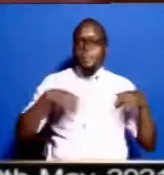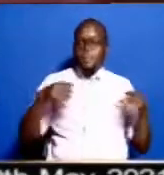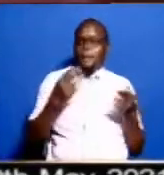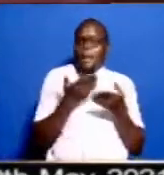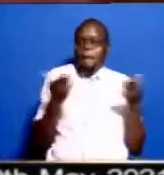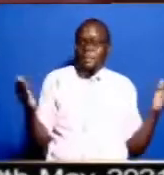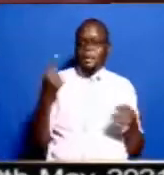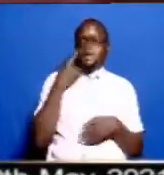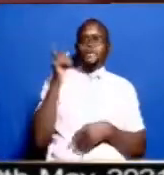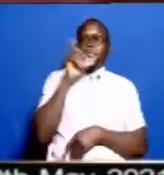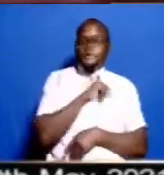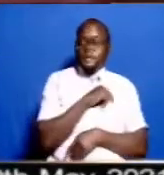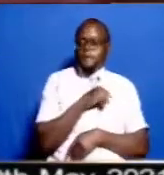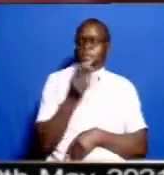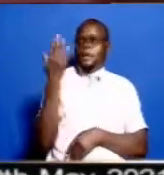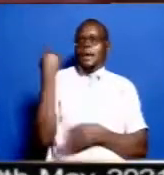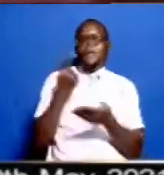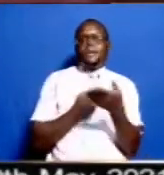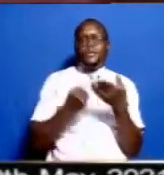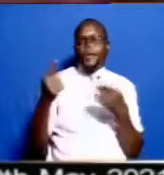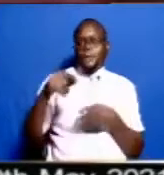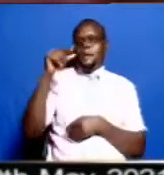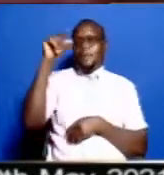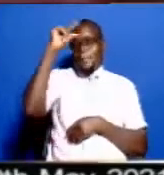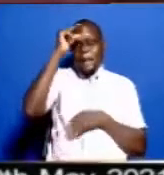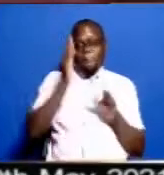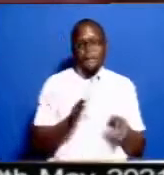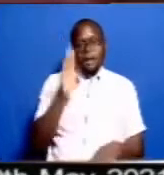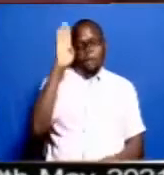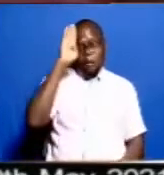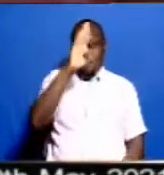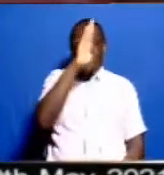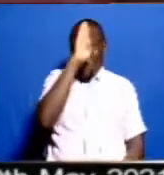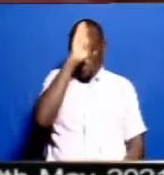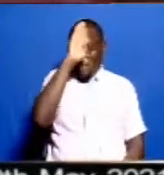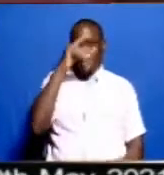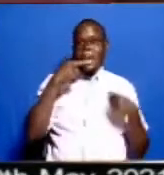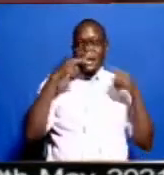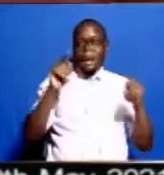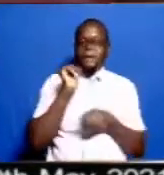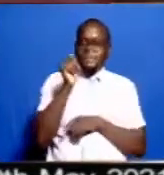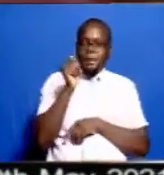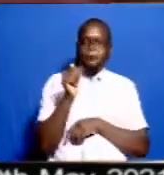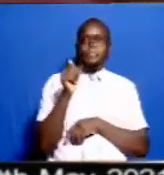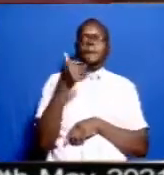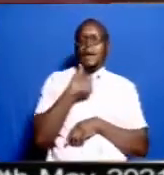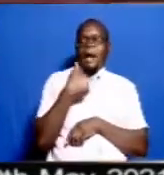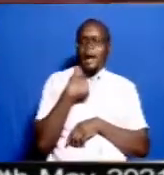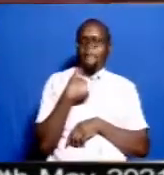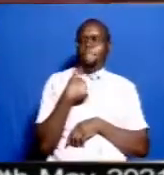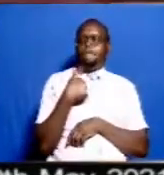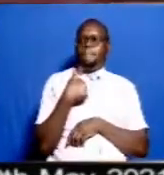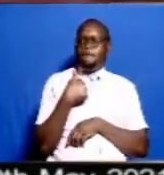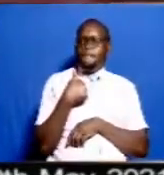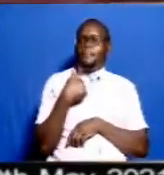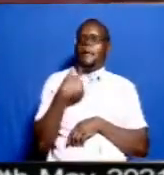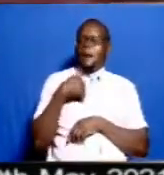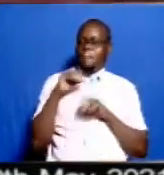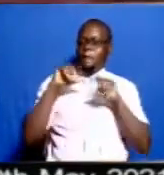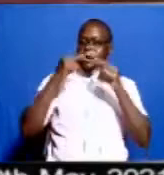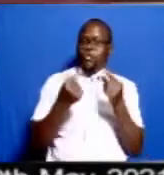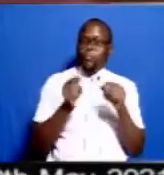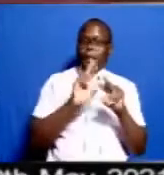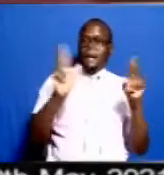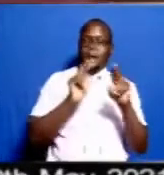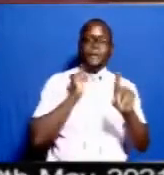You've seen last 2 weeks, the governor of Bungoma pronounced himself that he has fairer blood. Fairer,